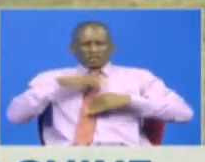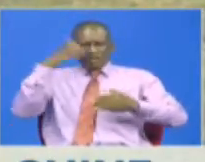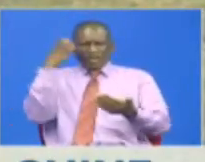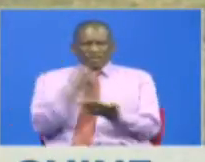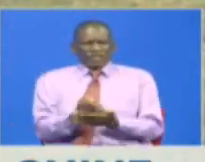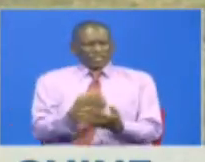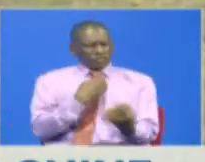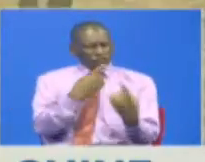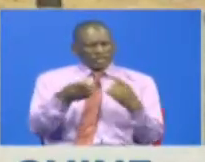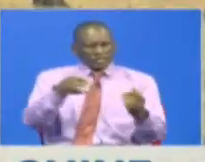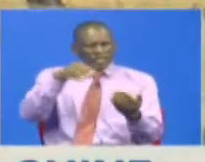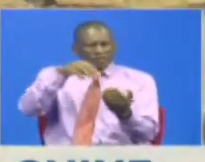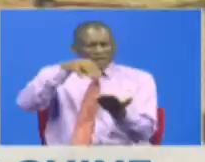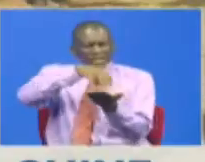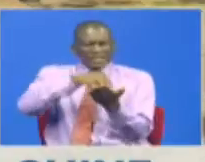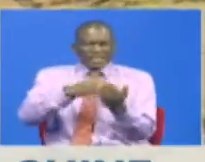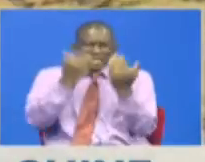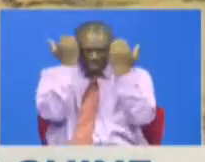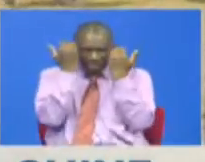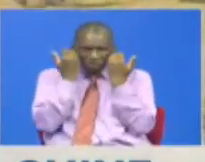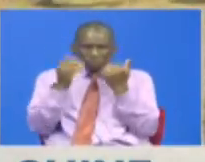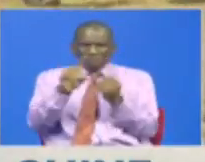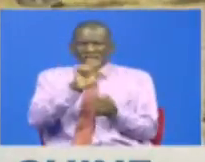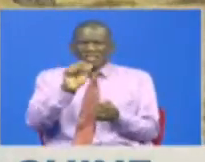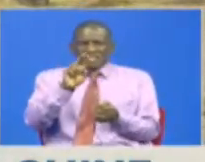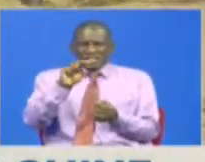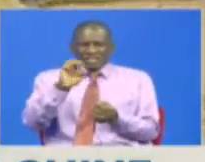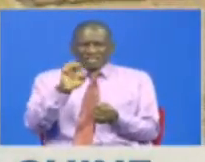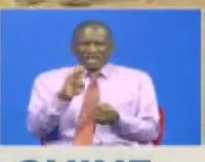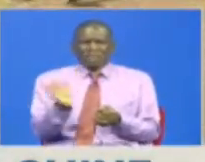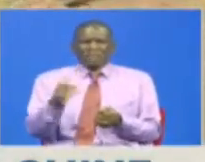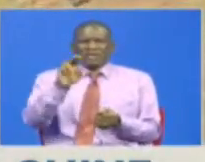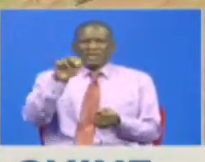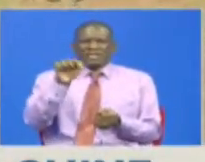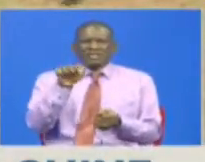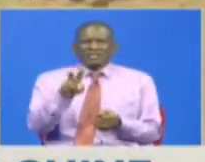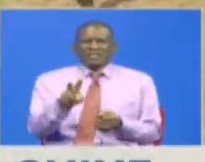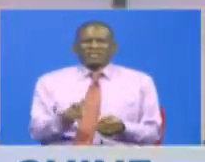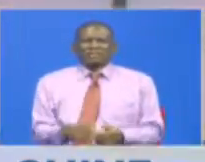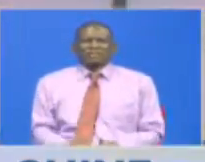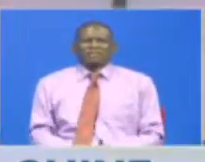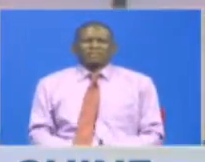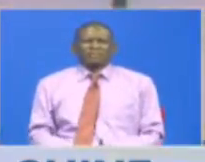our case before the court. Zainab Ismail, NTV.